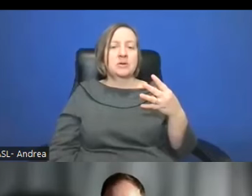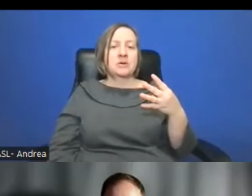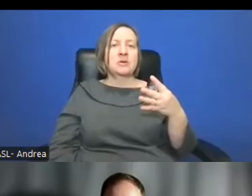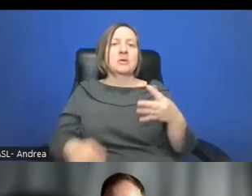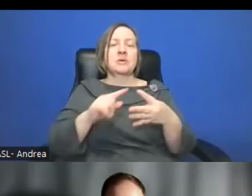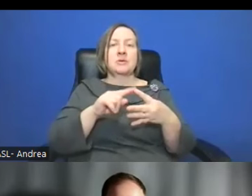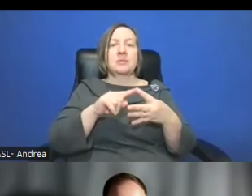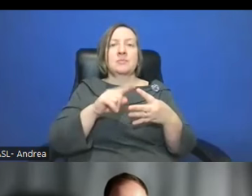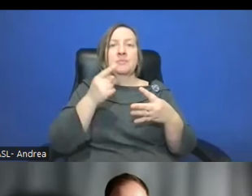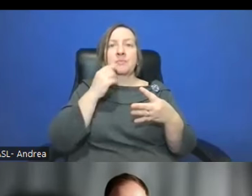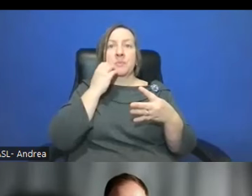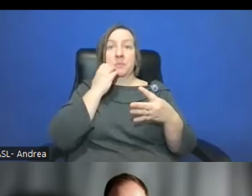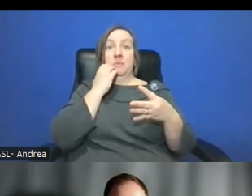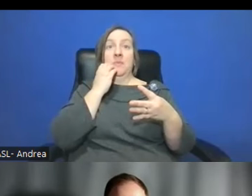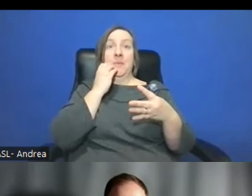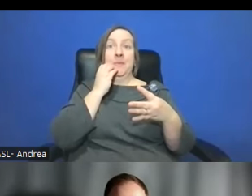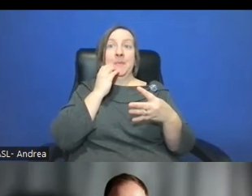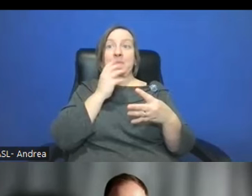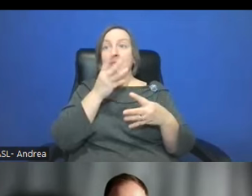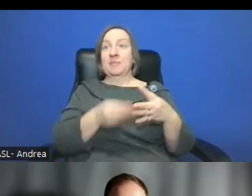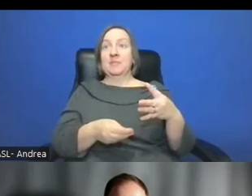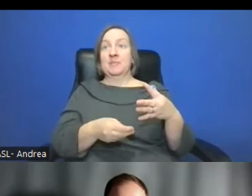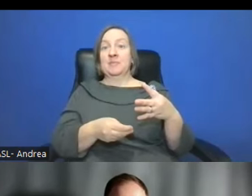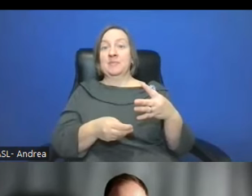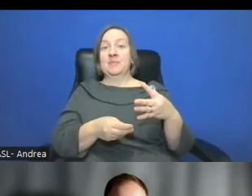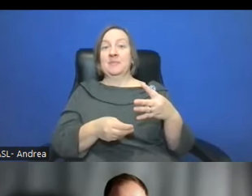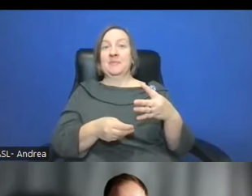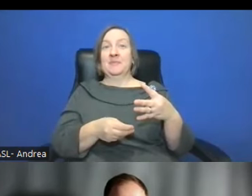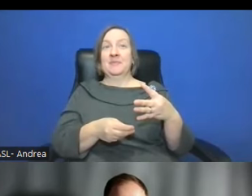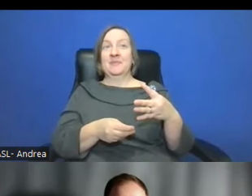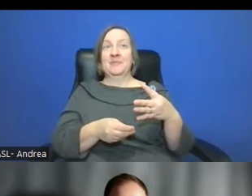1, oops, where'd it go?